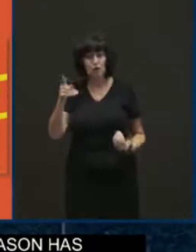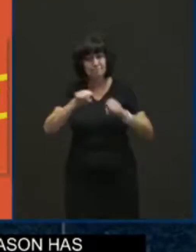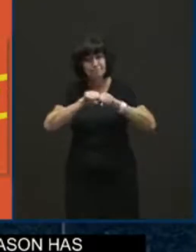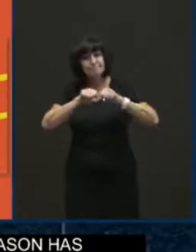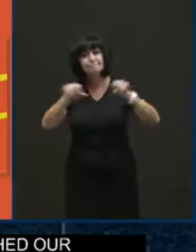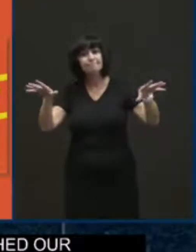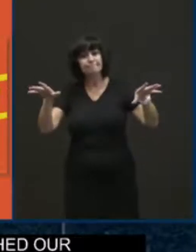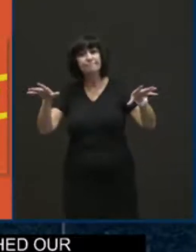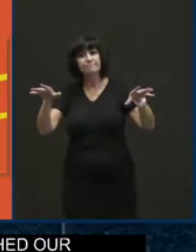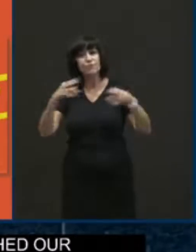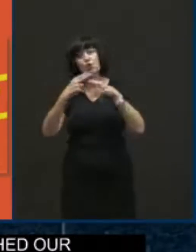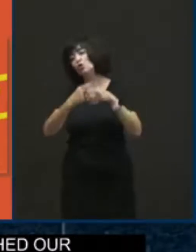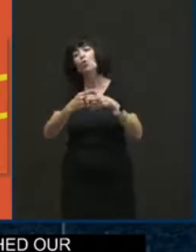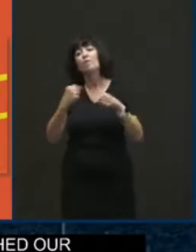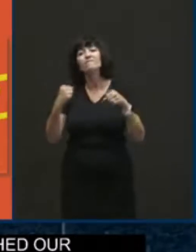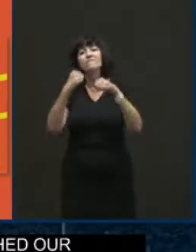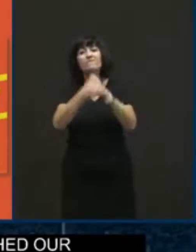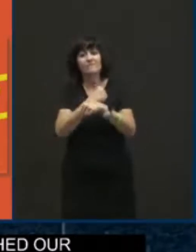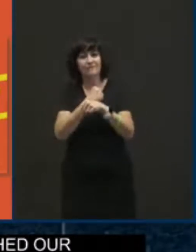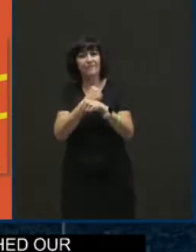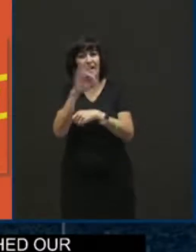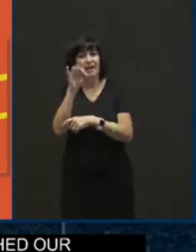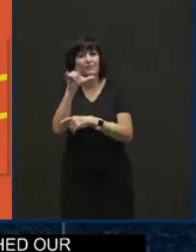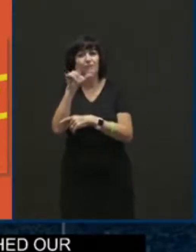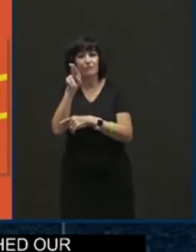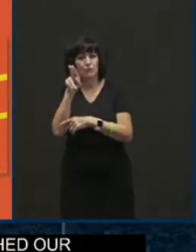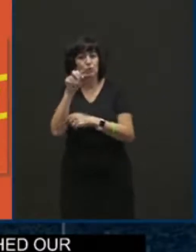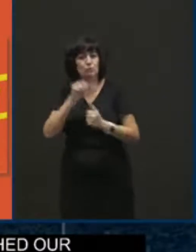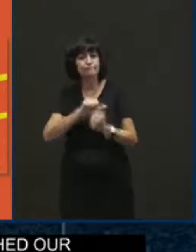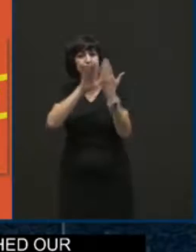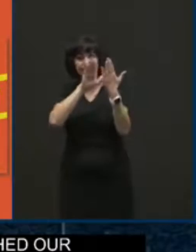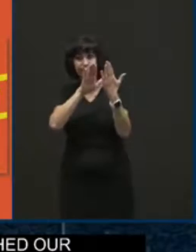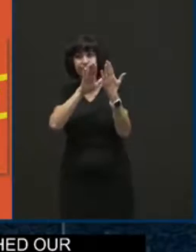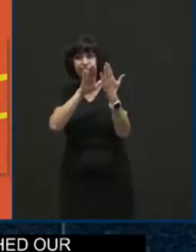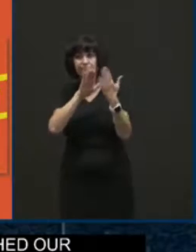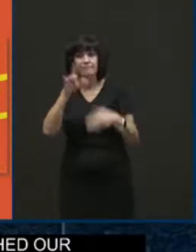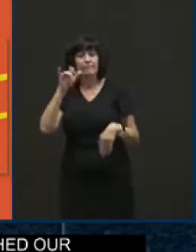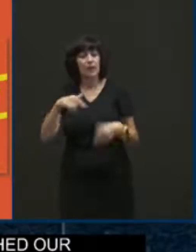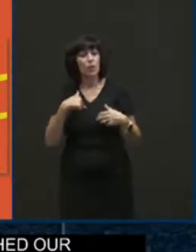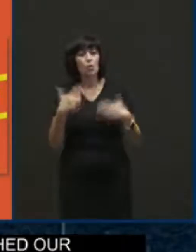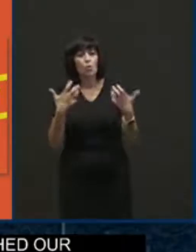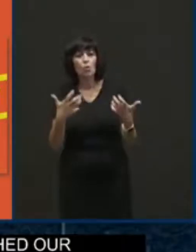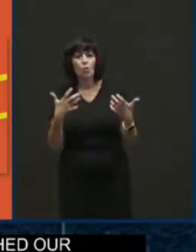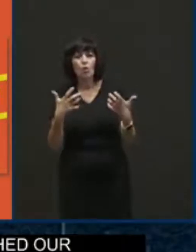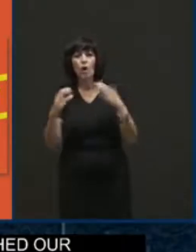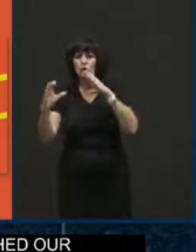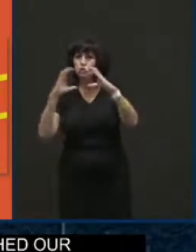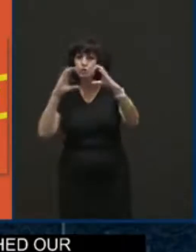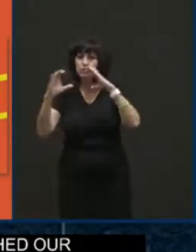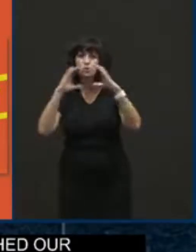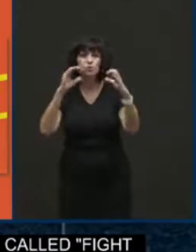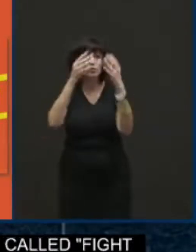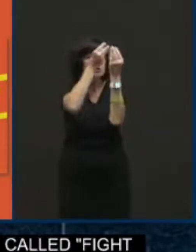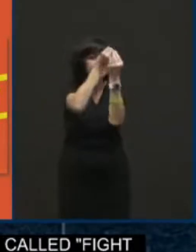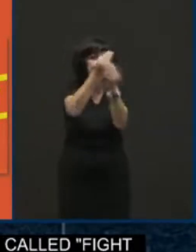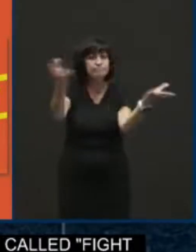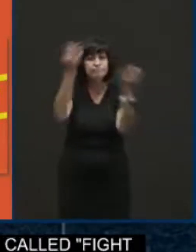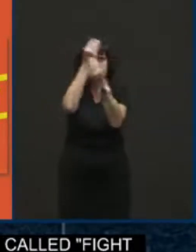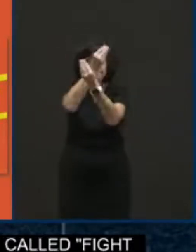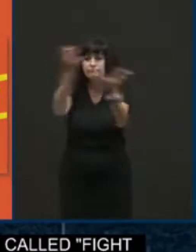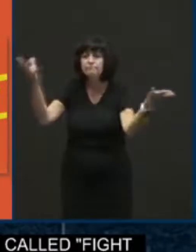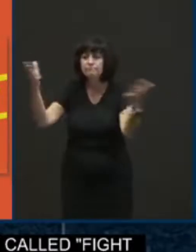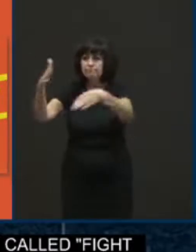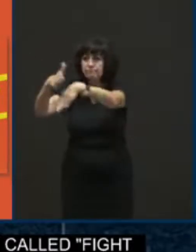And this campaign is focused heavily on grassroots efforts and communication strategies to reach Delawareans where they